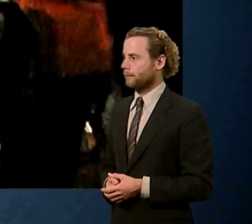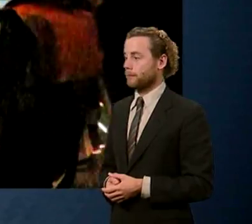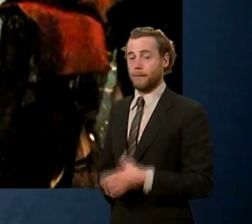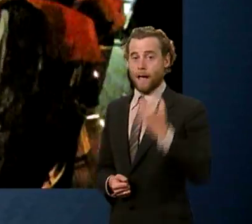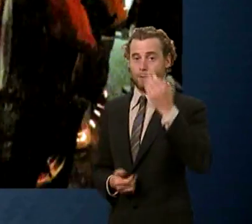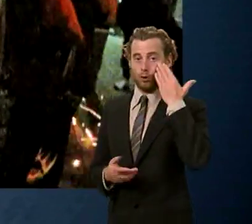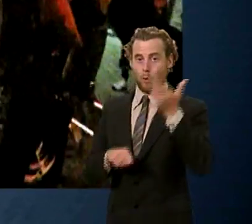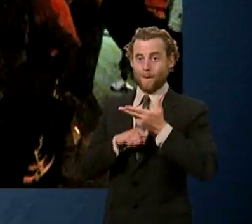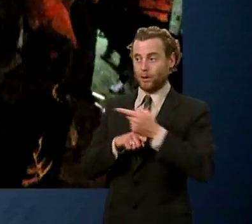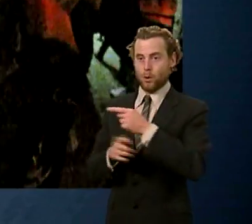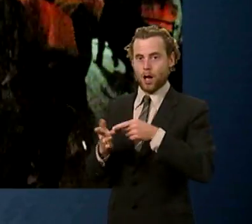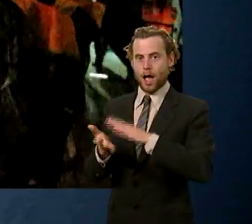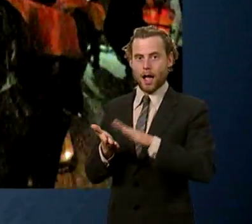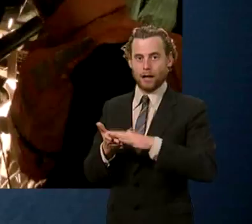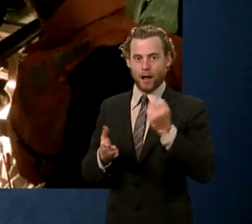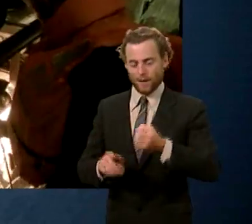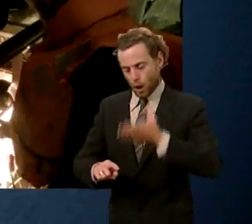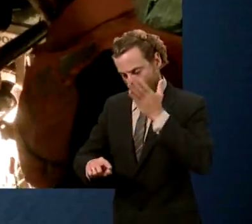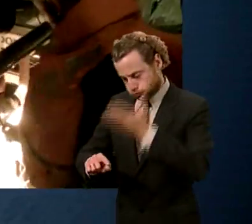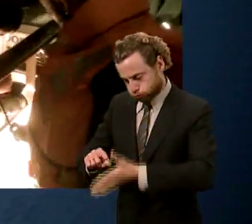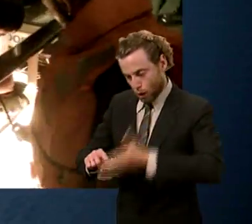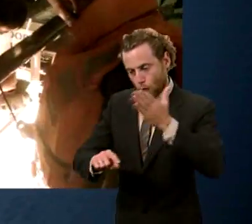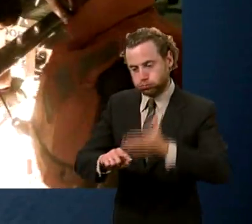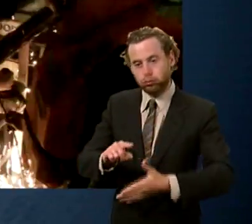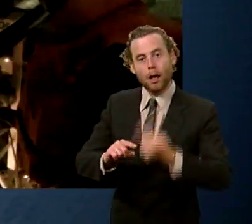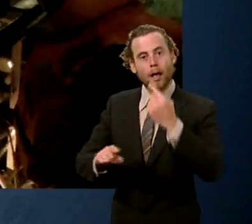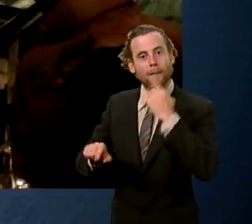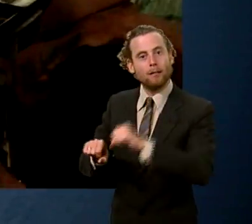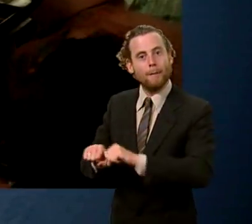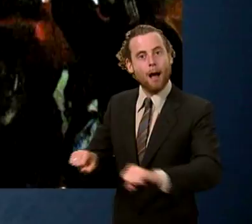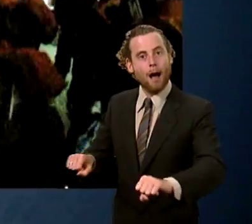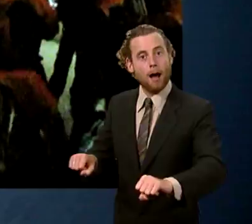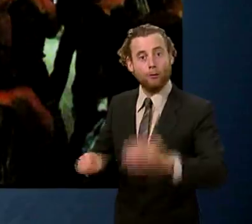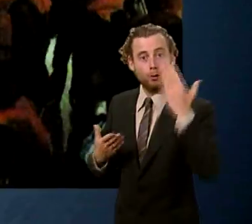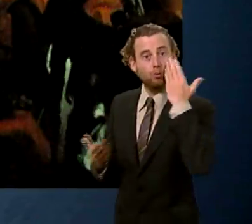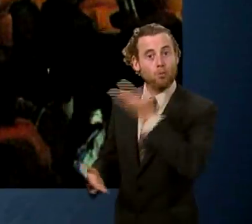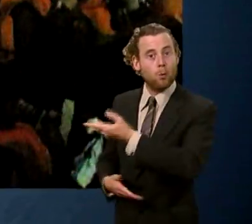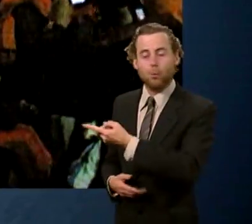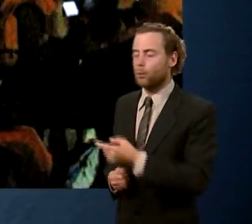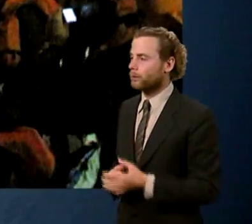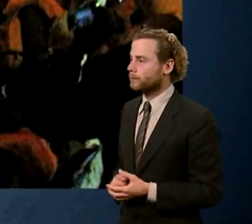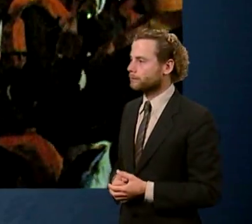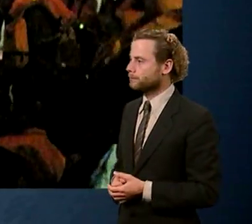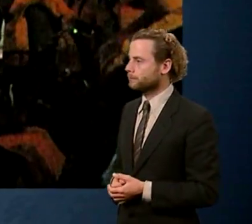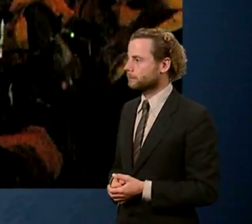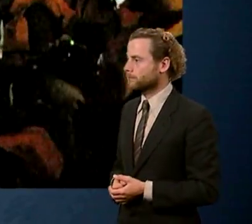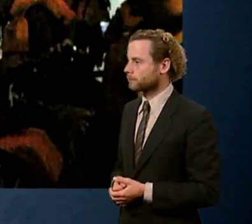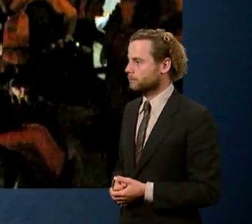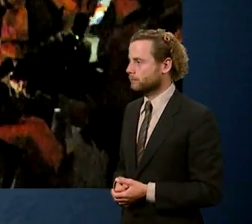Video shows IHH activists cutting metal bars from the ship's railings that night.